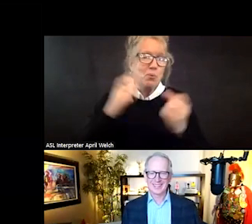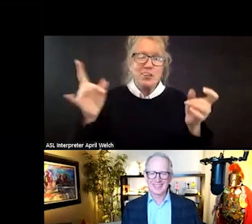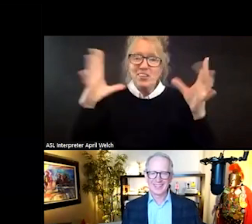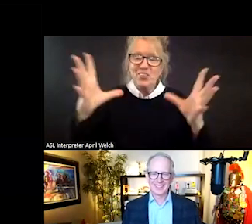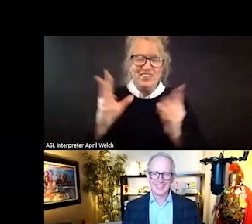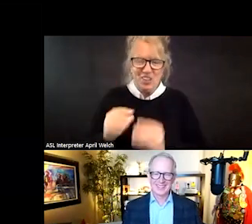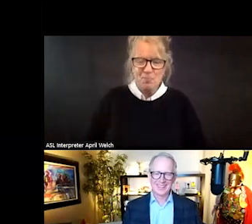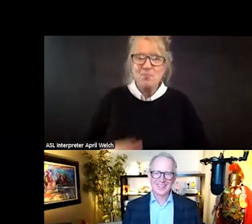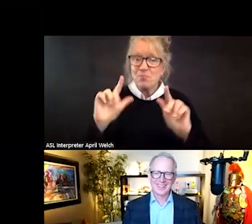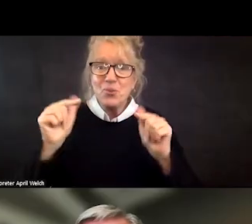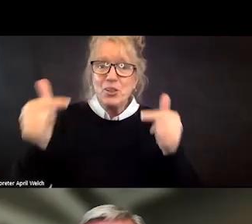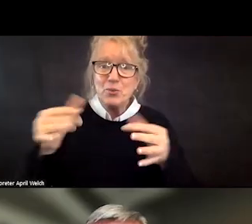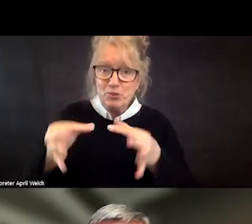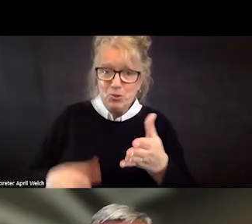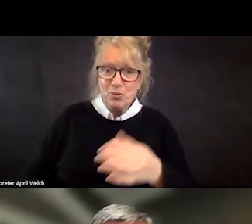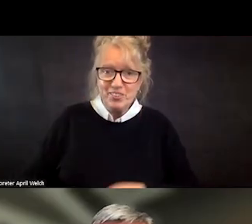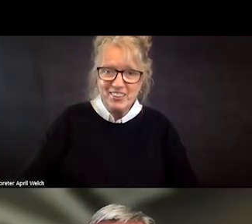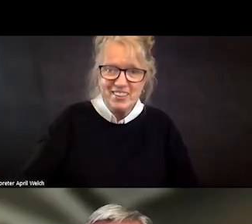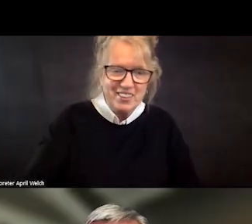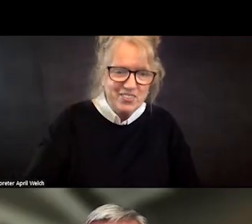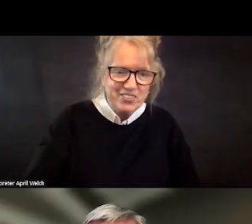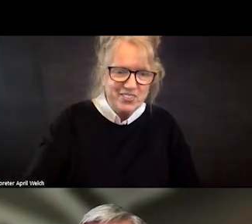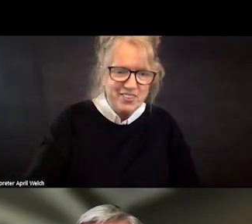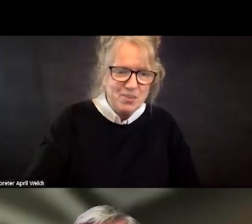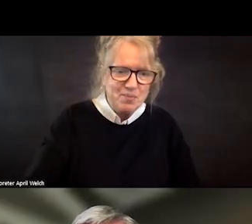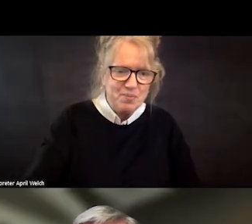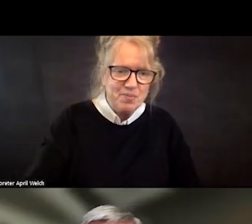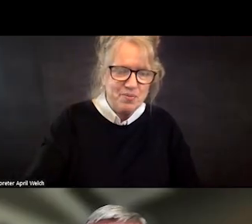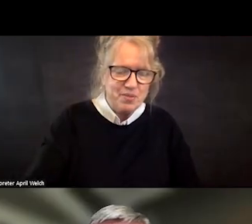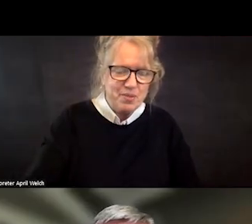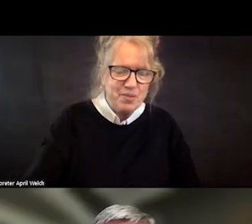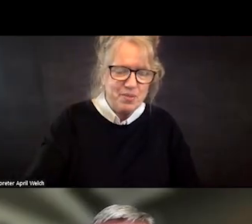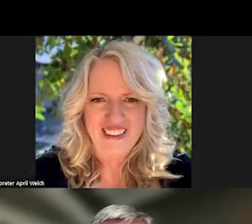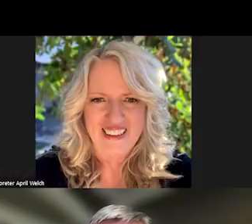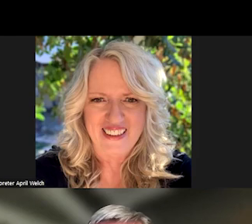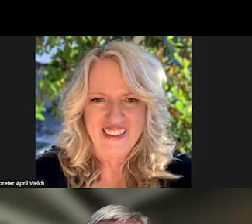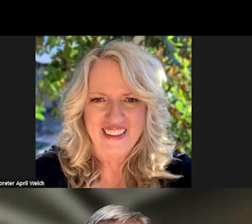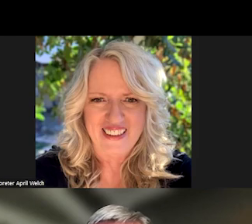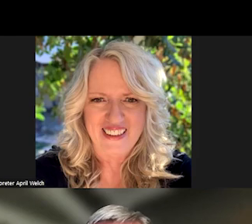jam. Thanks, Richard. So we'll jump on and let's go to the question.